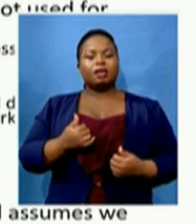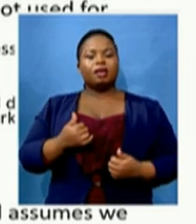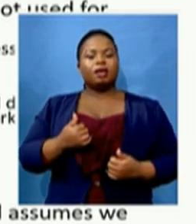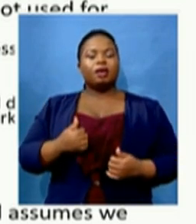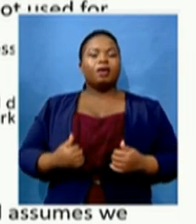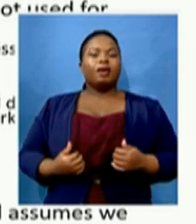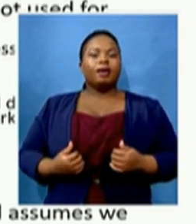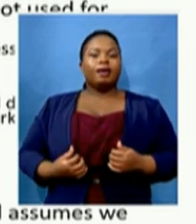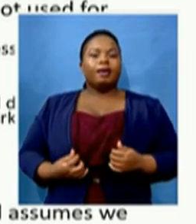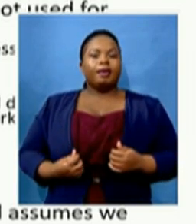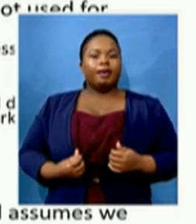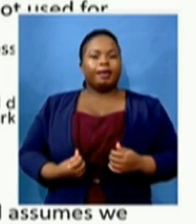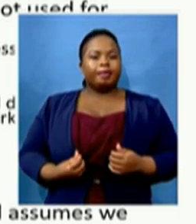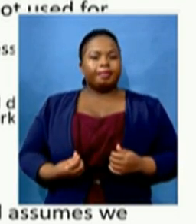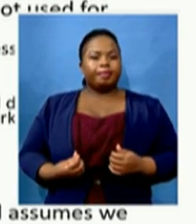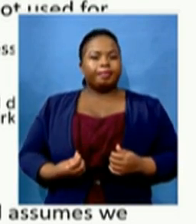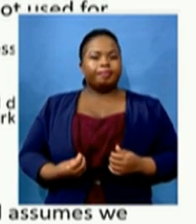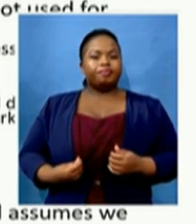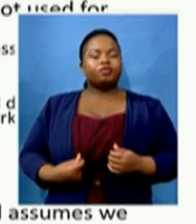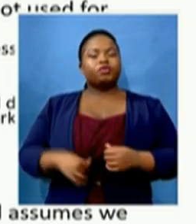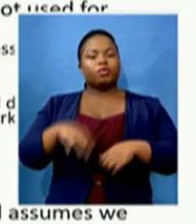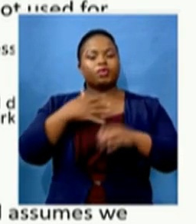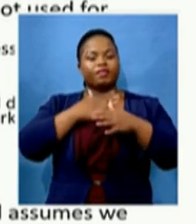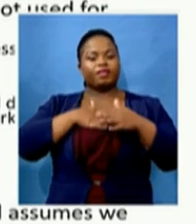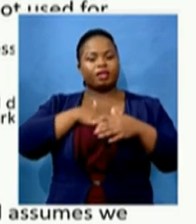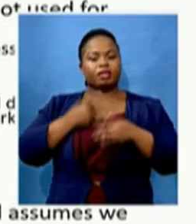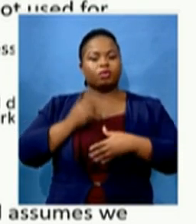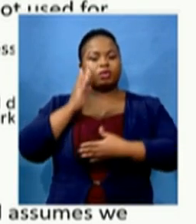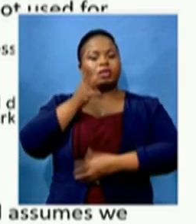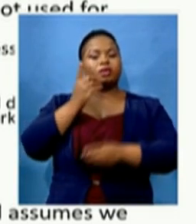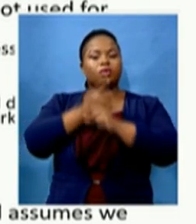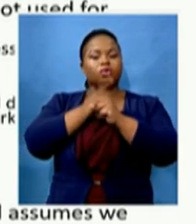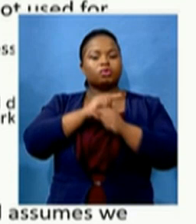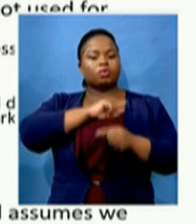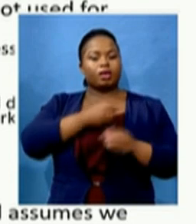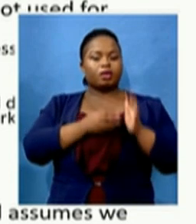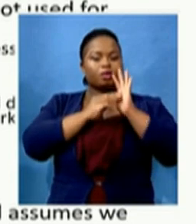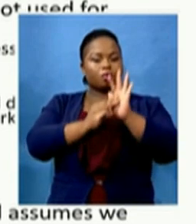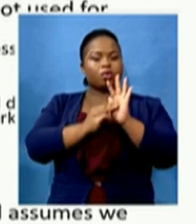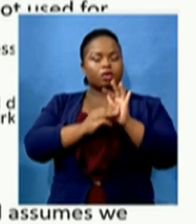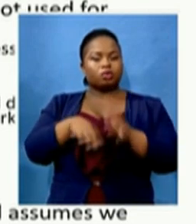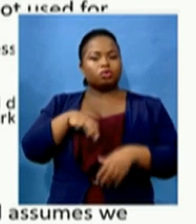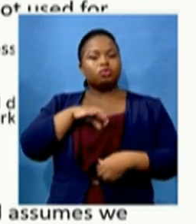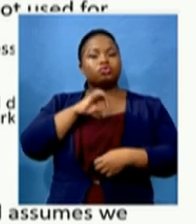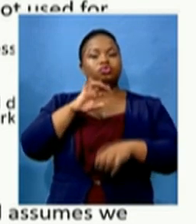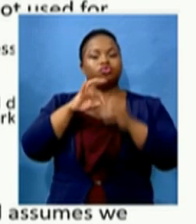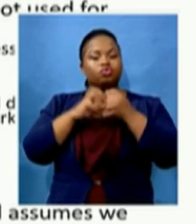intervention. So the purpose of the model is to examine optimal strategic intervention scenarios. It's not used for